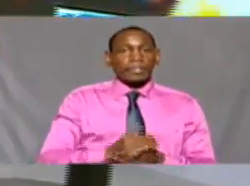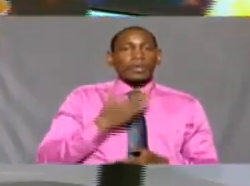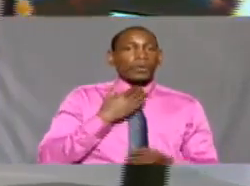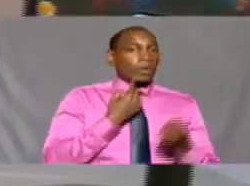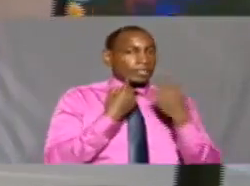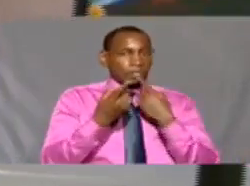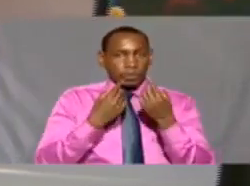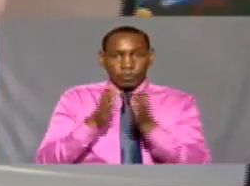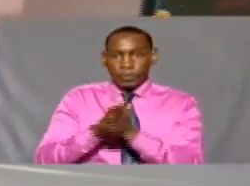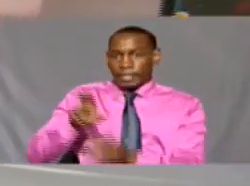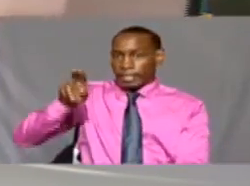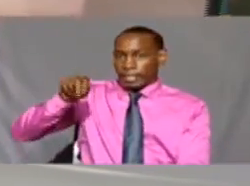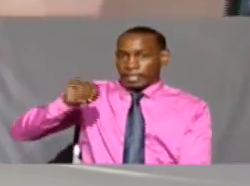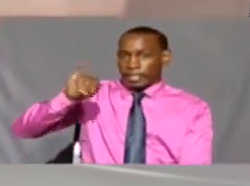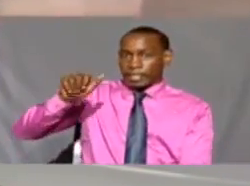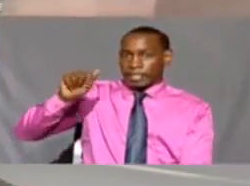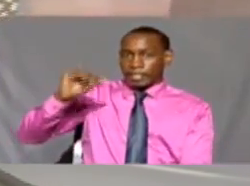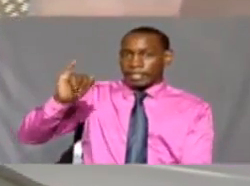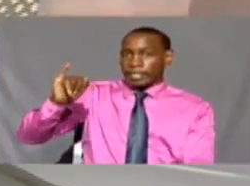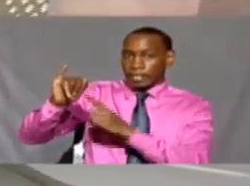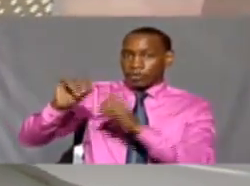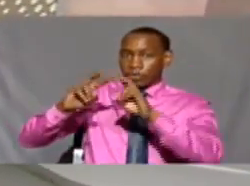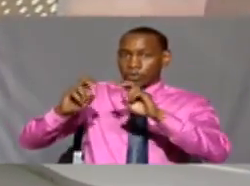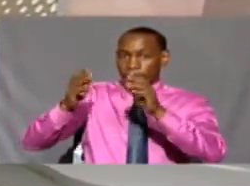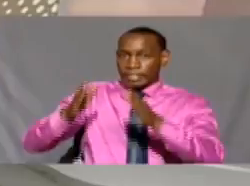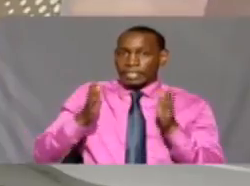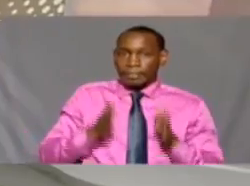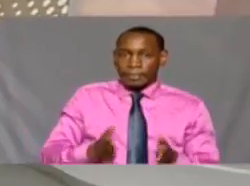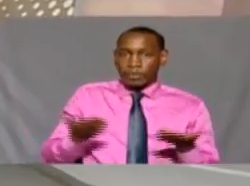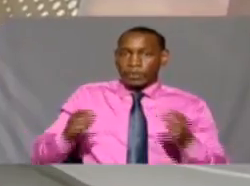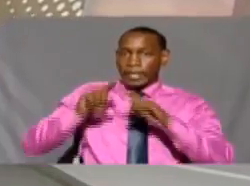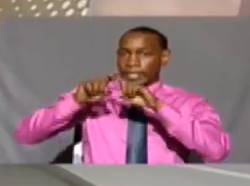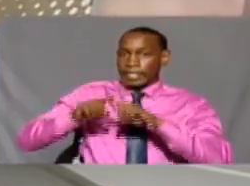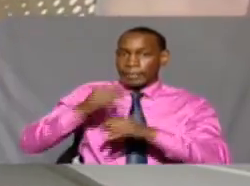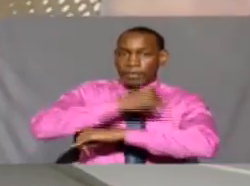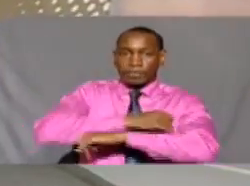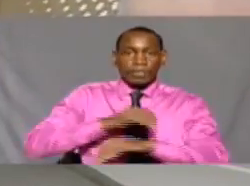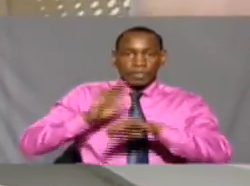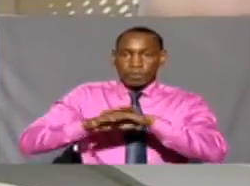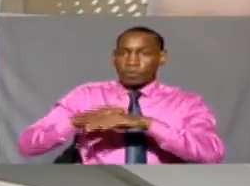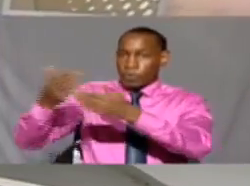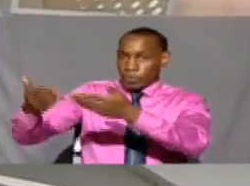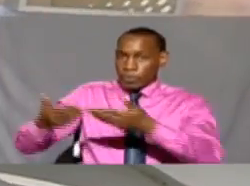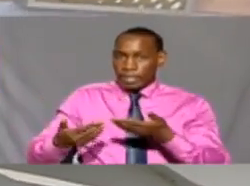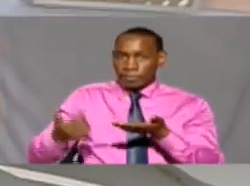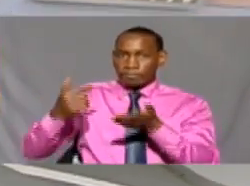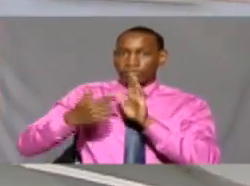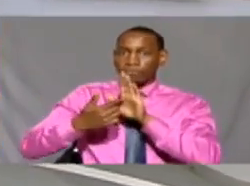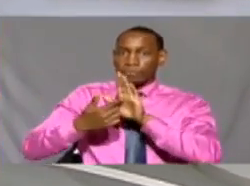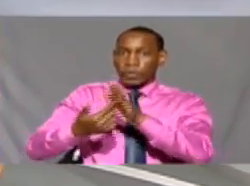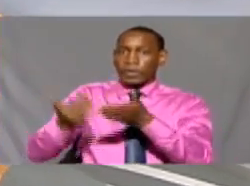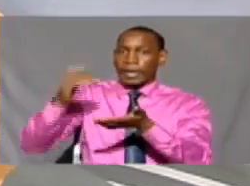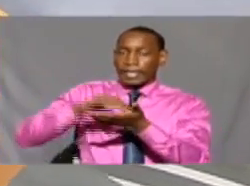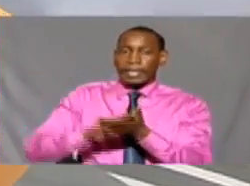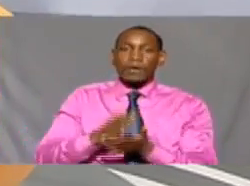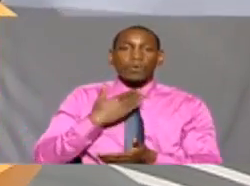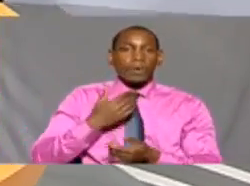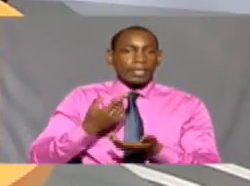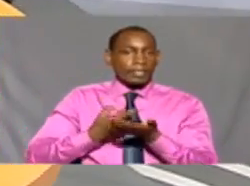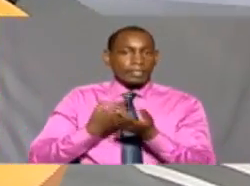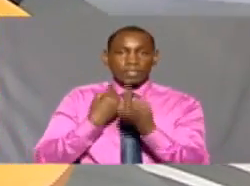to speak to Timothy Njagi, who is a research fellow at Tegemeo Institute. Timothy, it's good to have you on the show once again. Yes, so let's talk